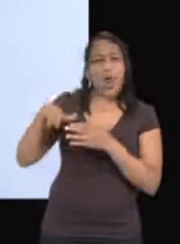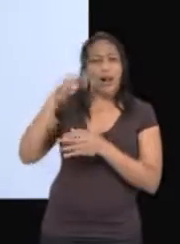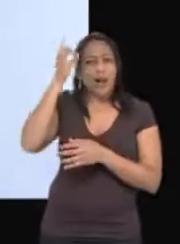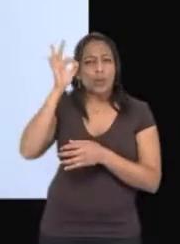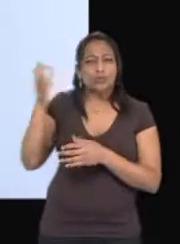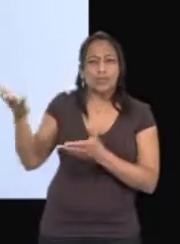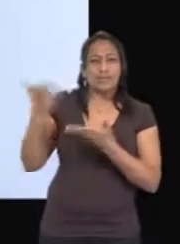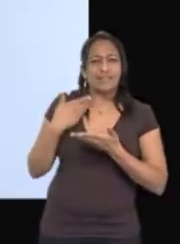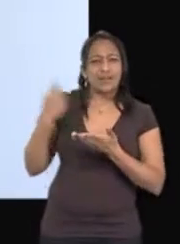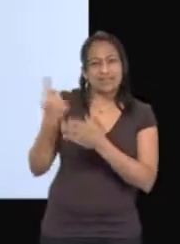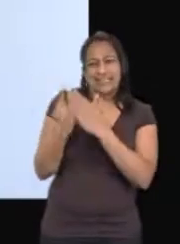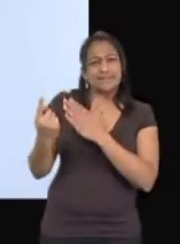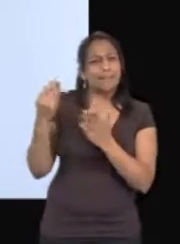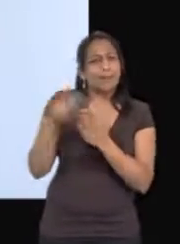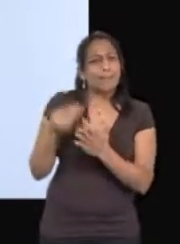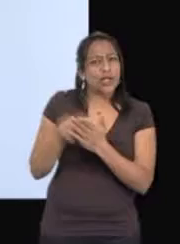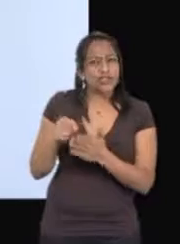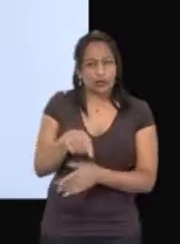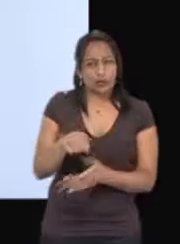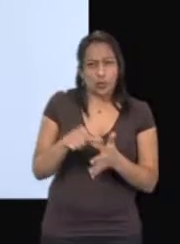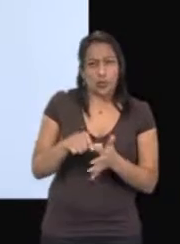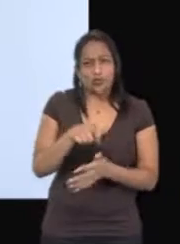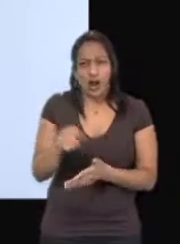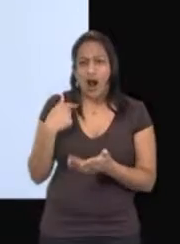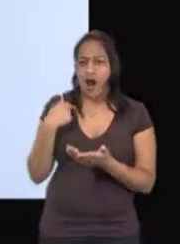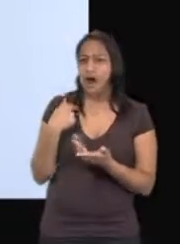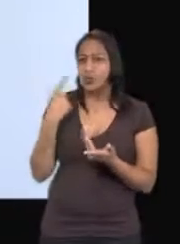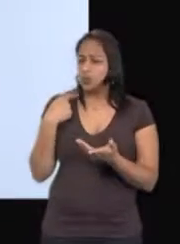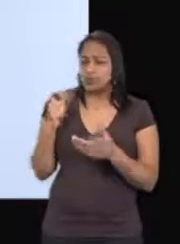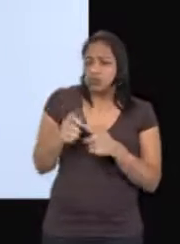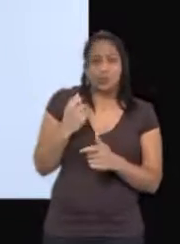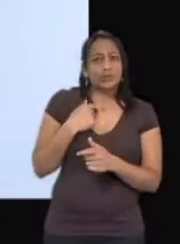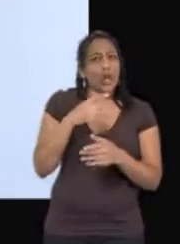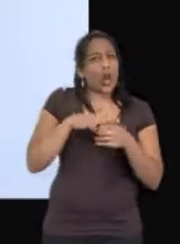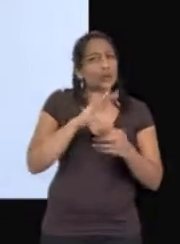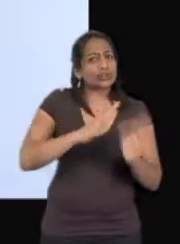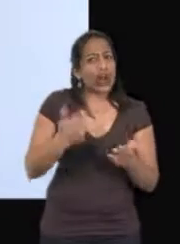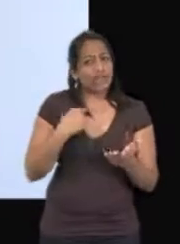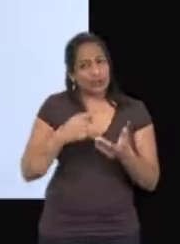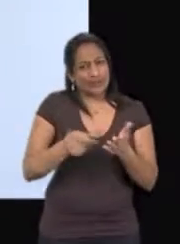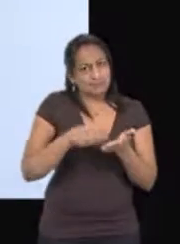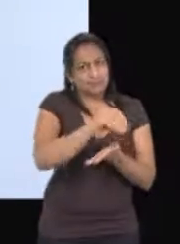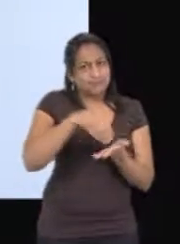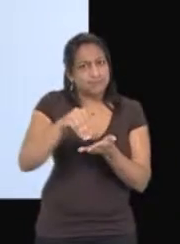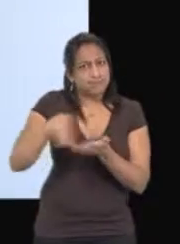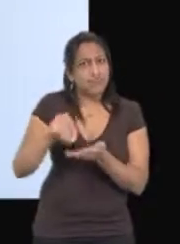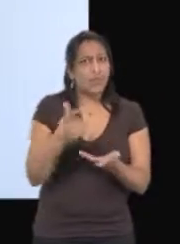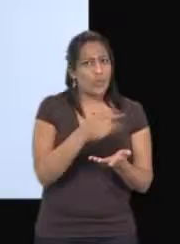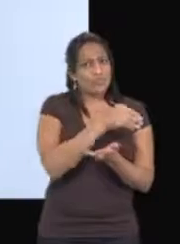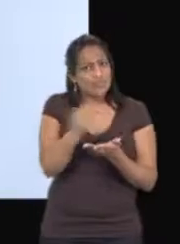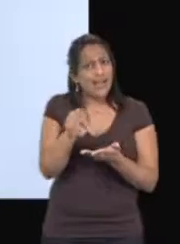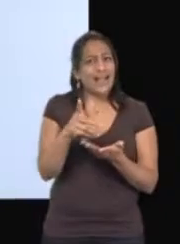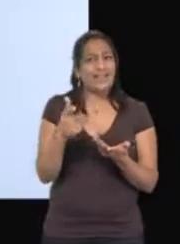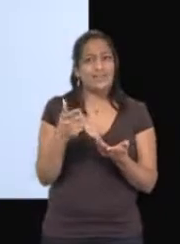budget, and what we've done with that is appoint or commission a local service provider to provide Jennie's